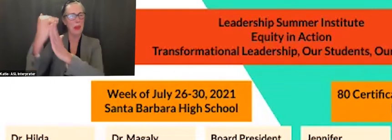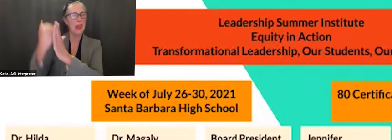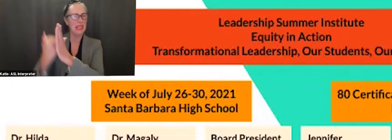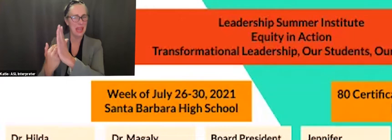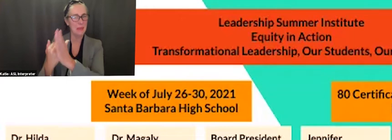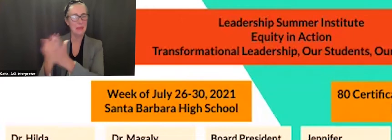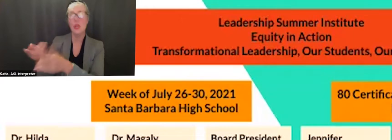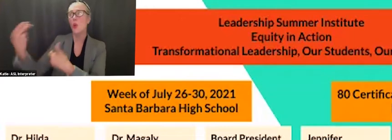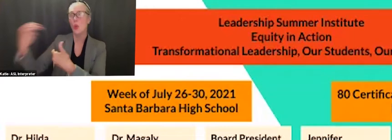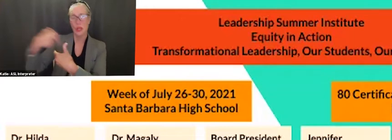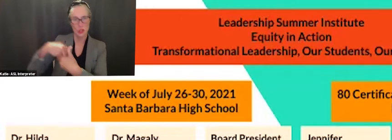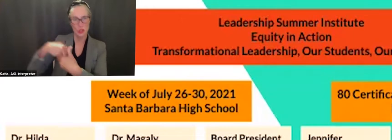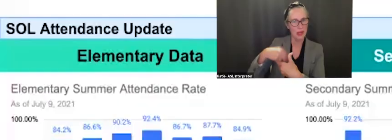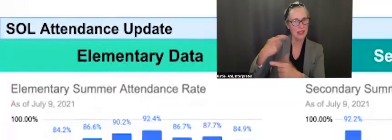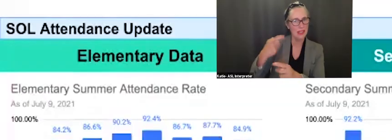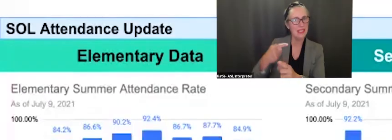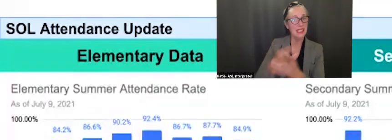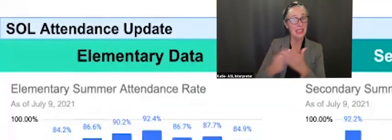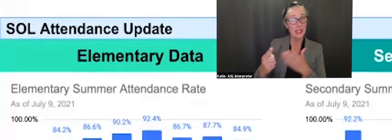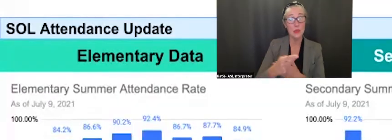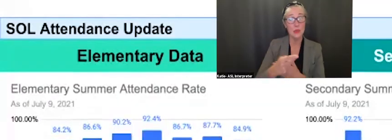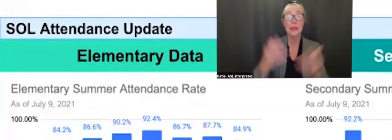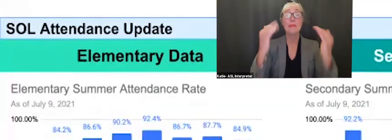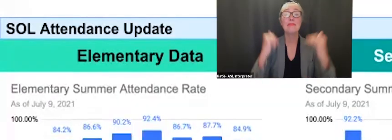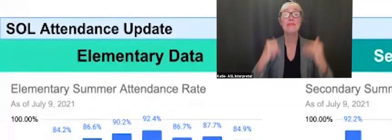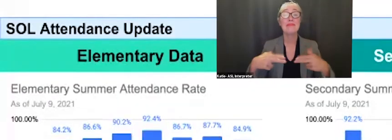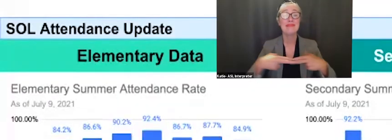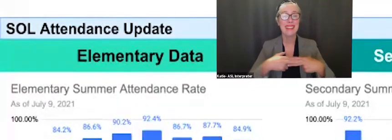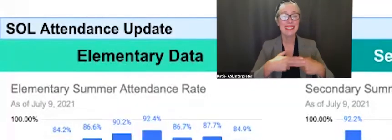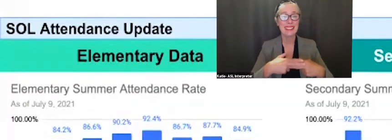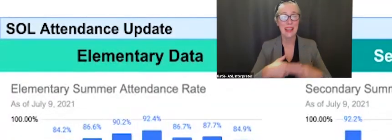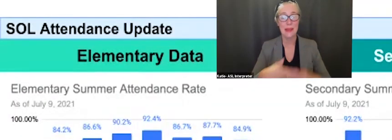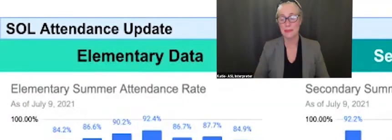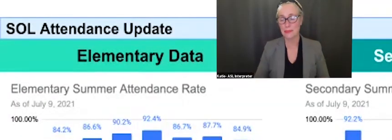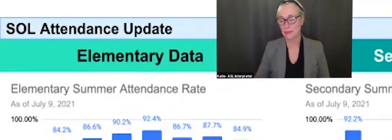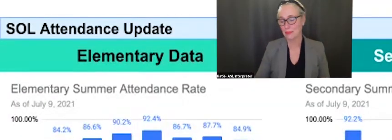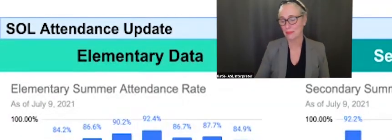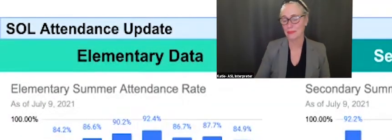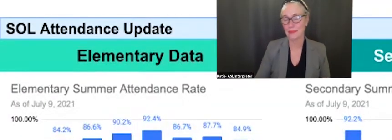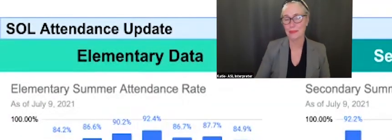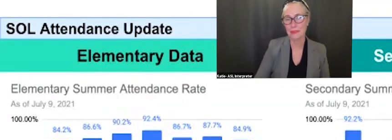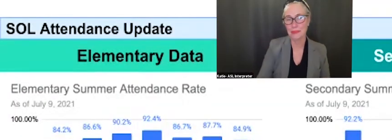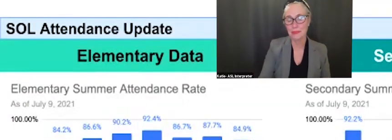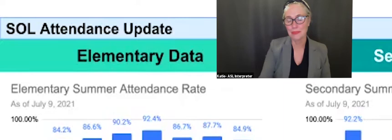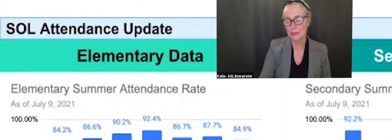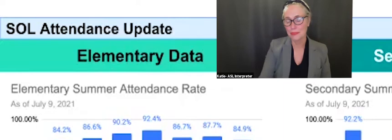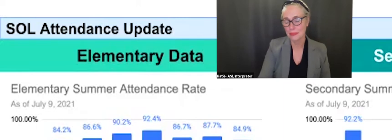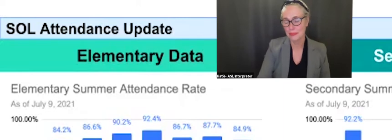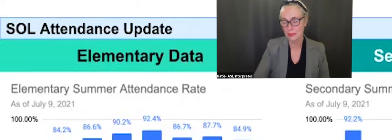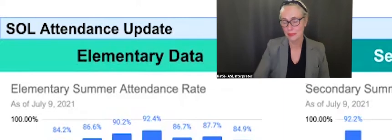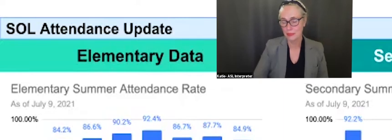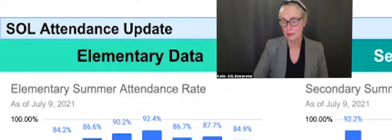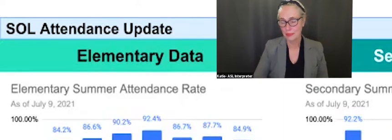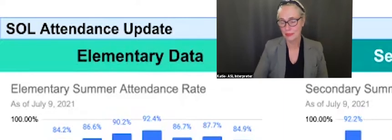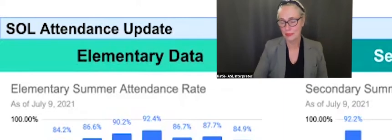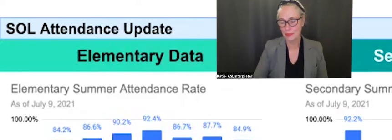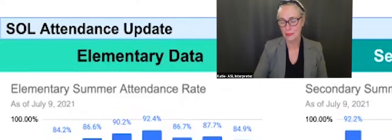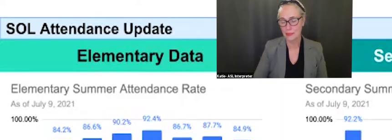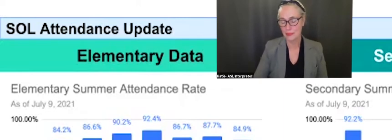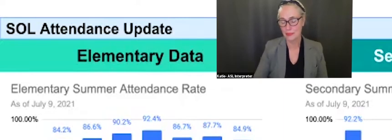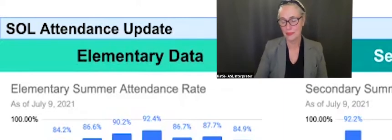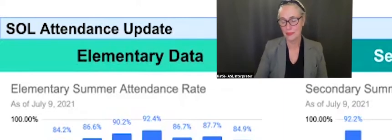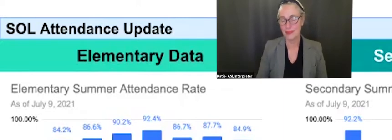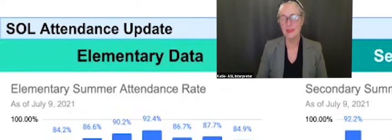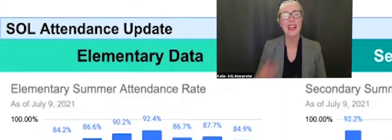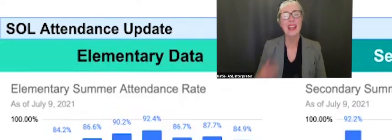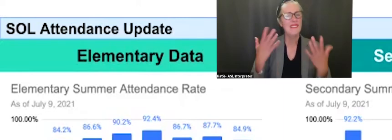next slide we wanted to as uh you know and as has been said